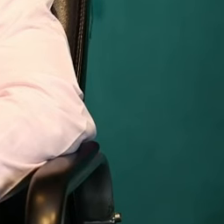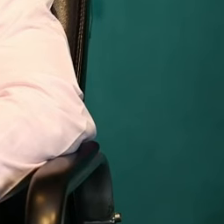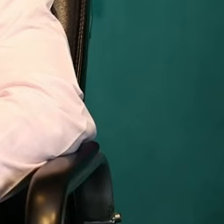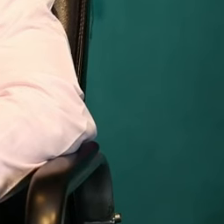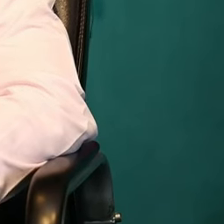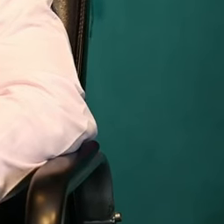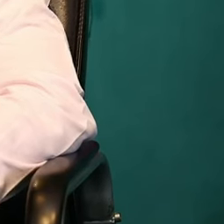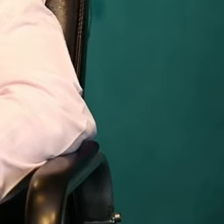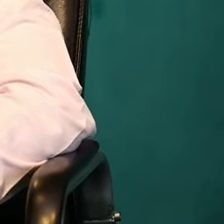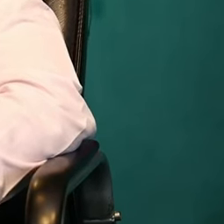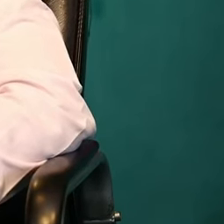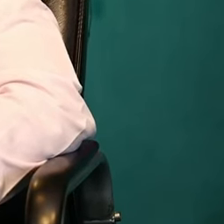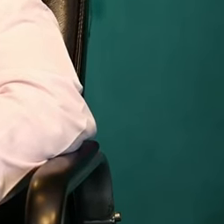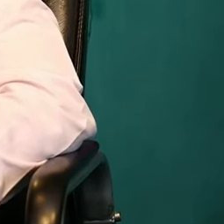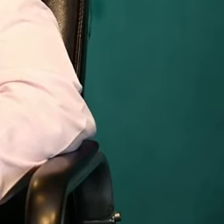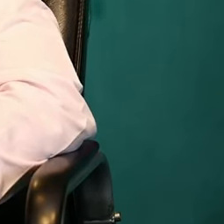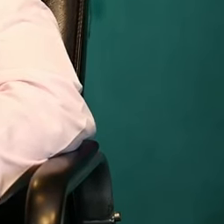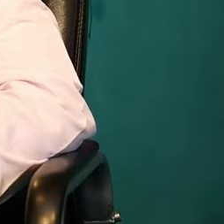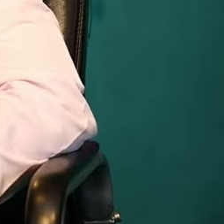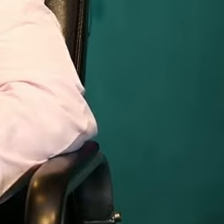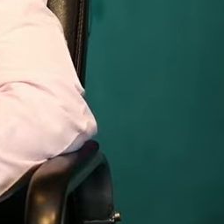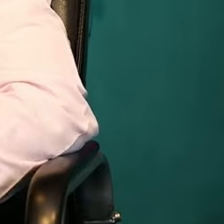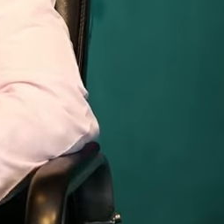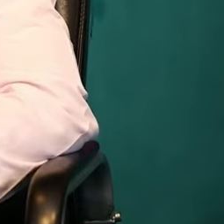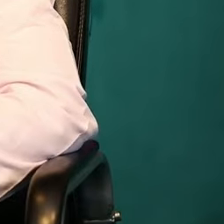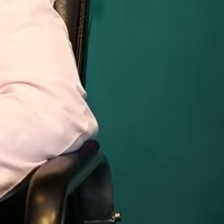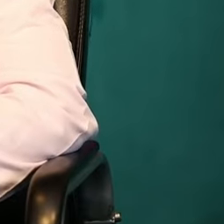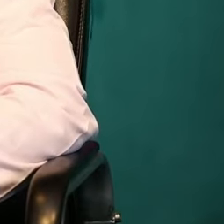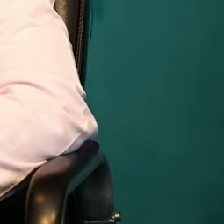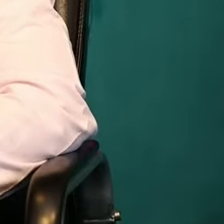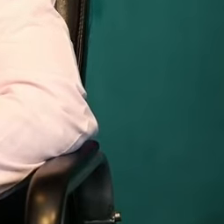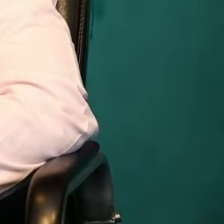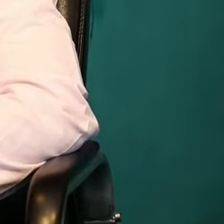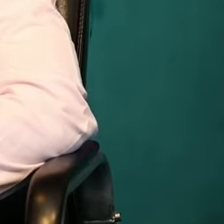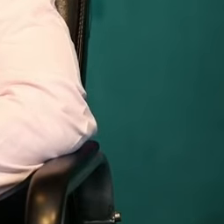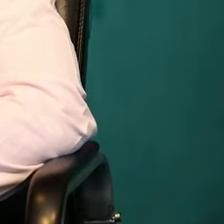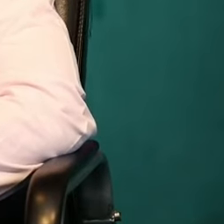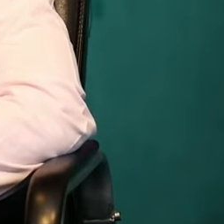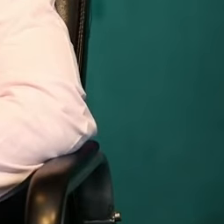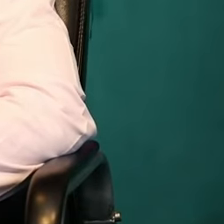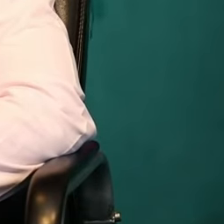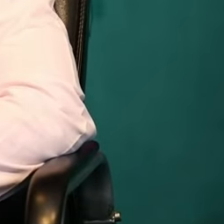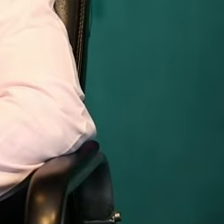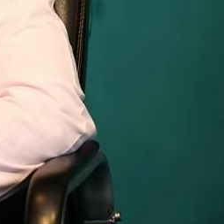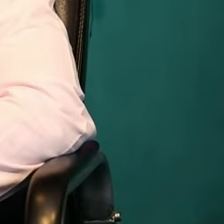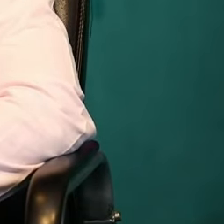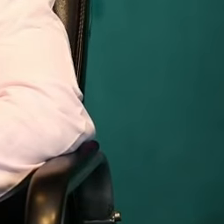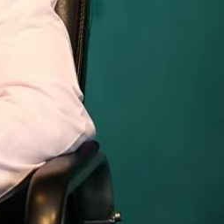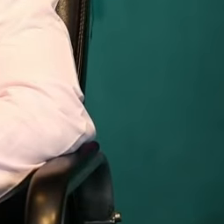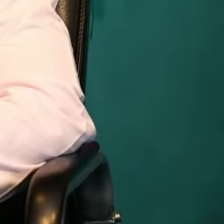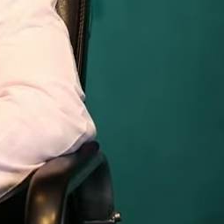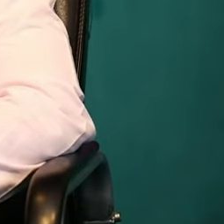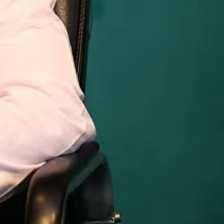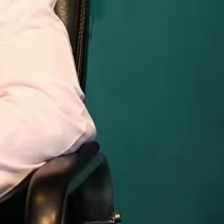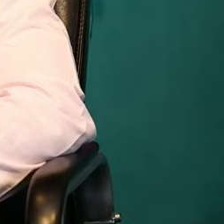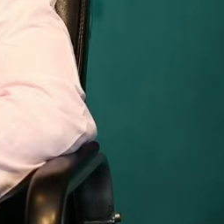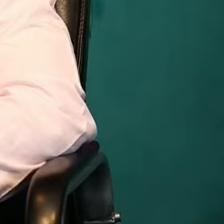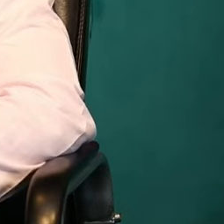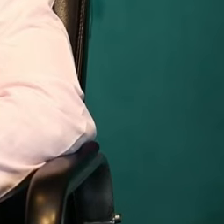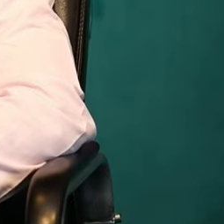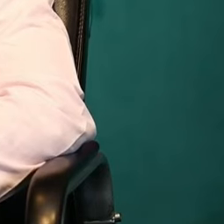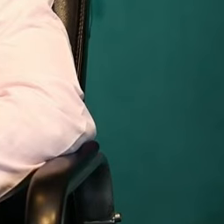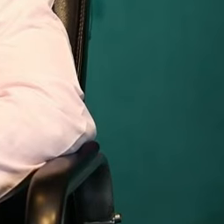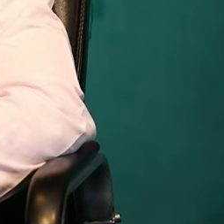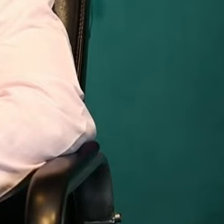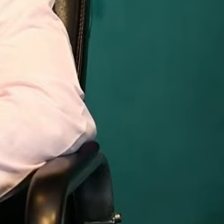46 and 47. I will read that as I let Barbara just plan to give us a summary of what the story talks